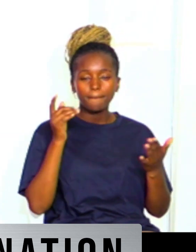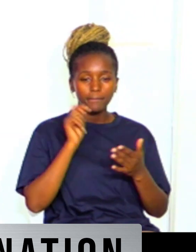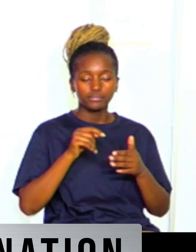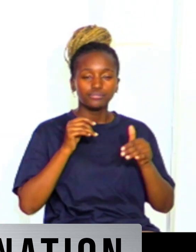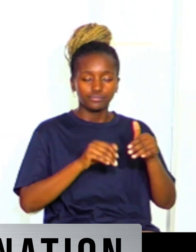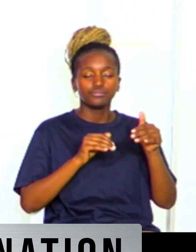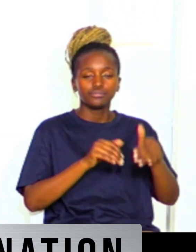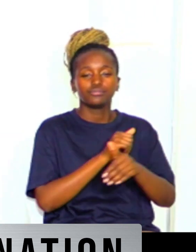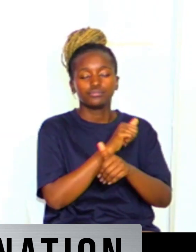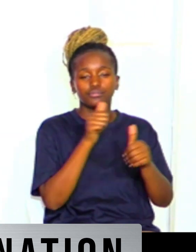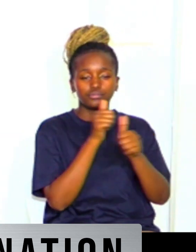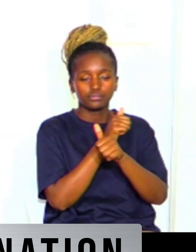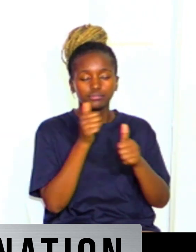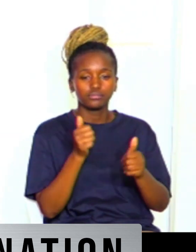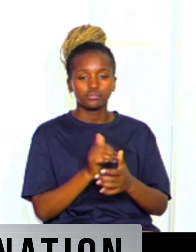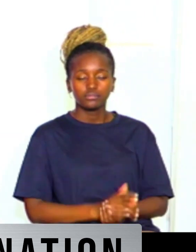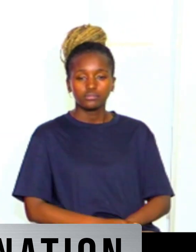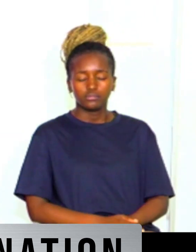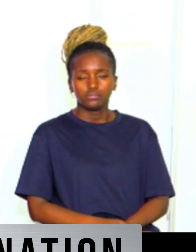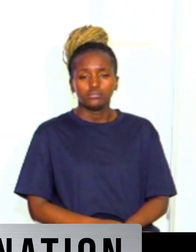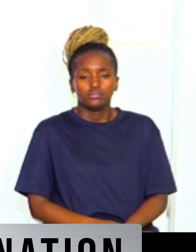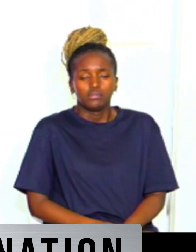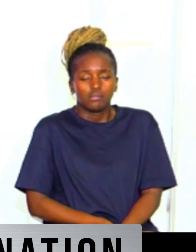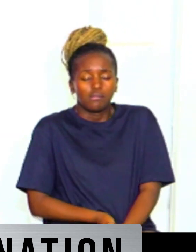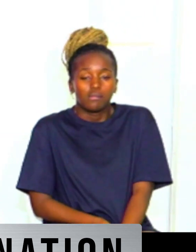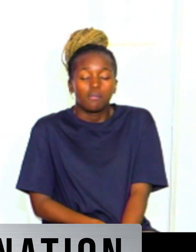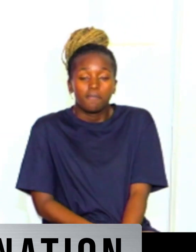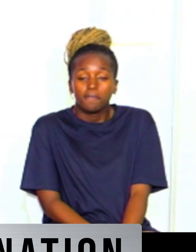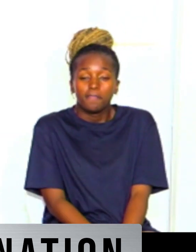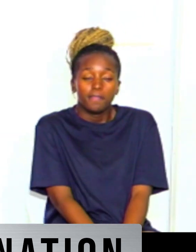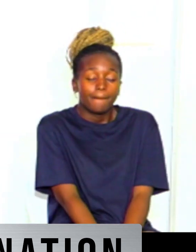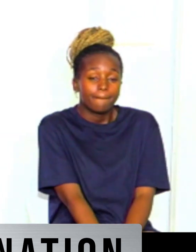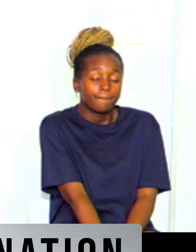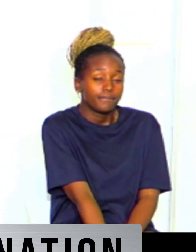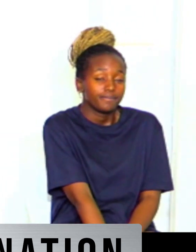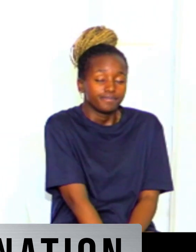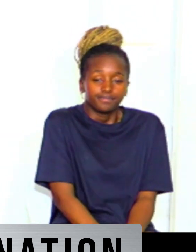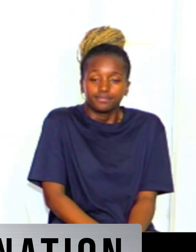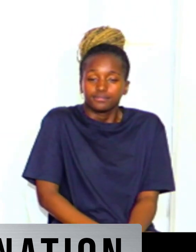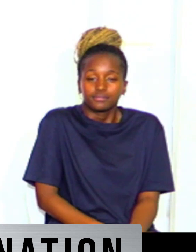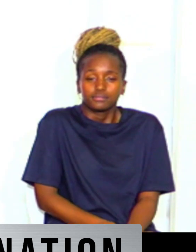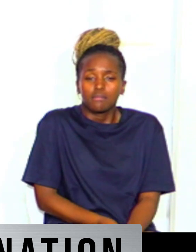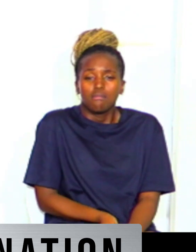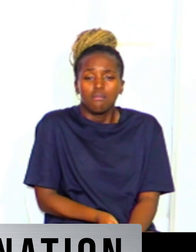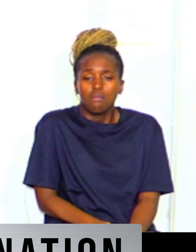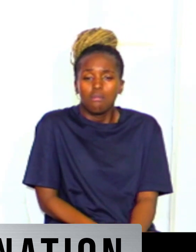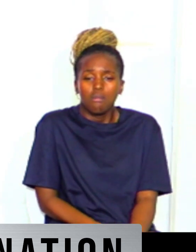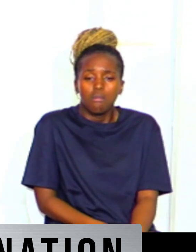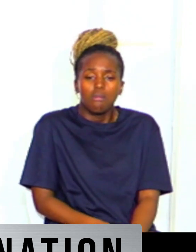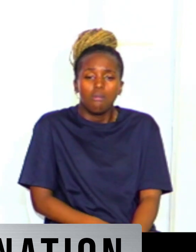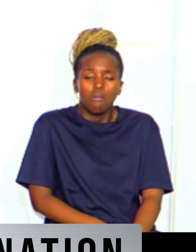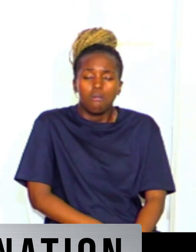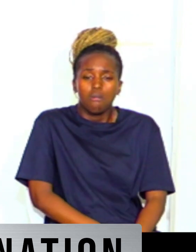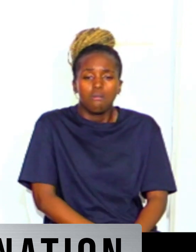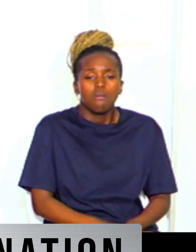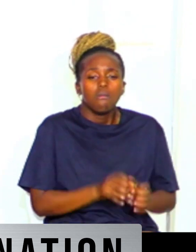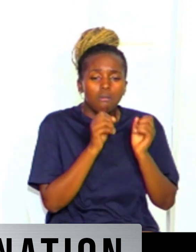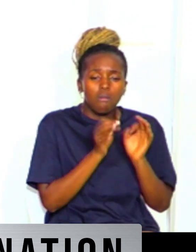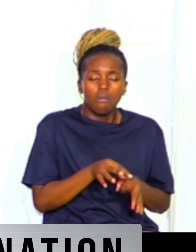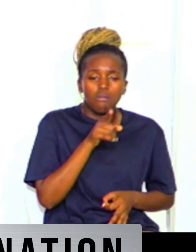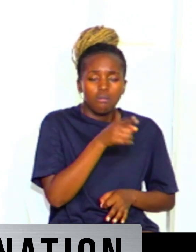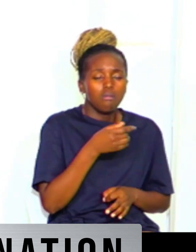katiba. If someone amehukumiwa, amesema ati kwanza amejajiwa because of treason, mbona asipelekwa kotini?